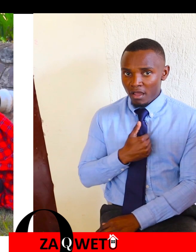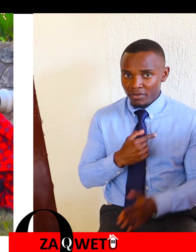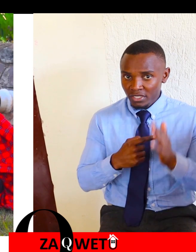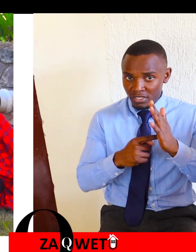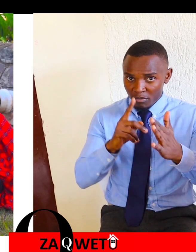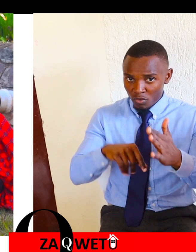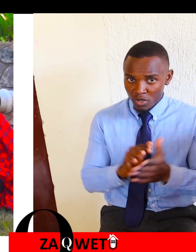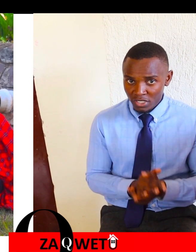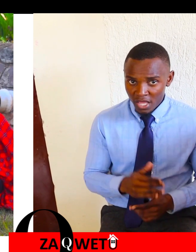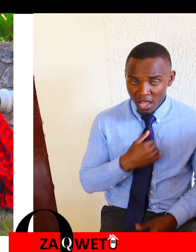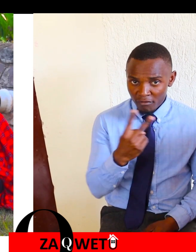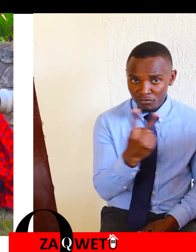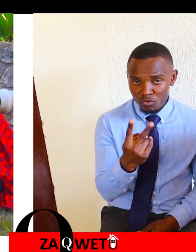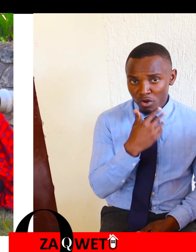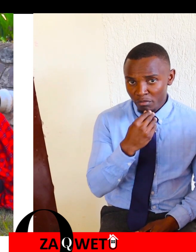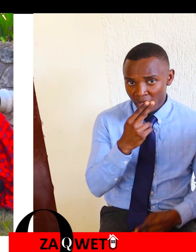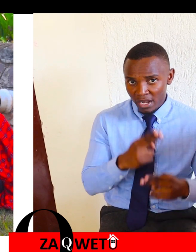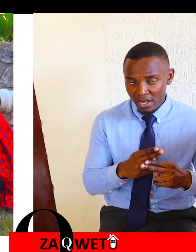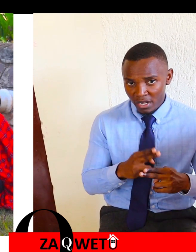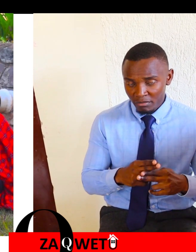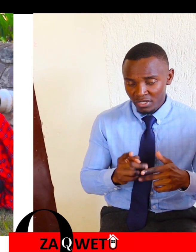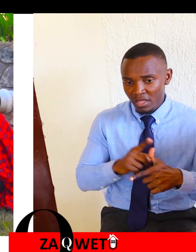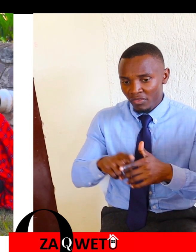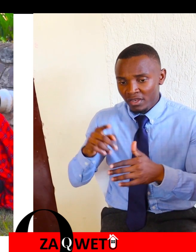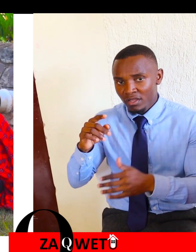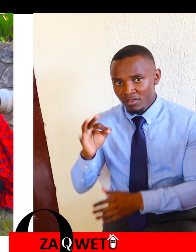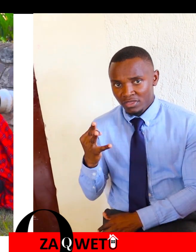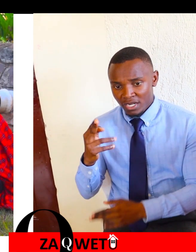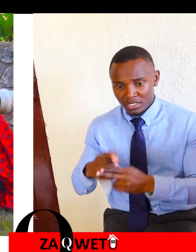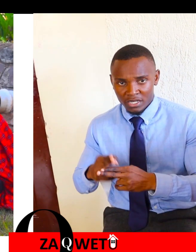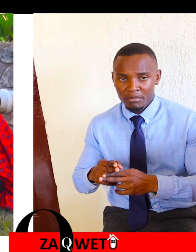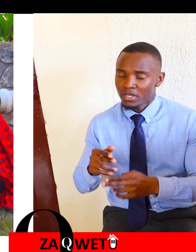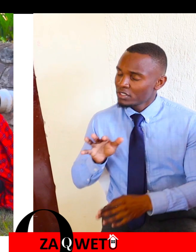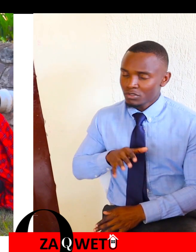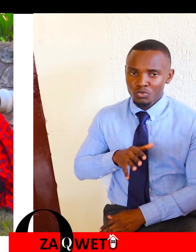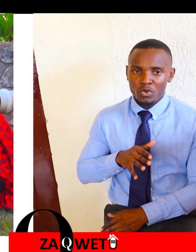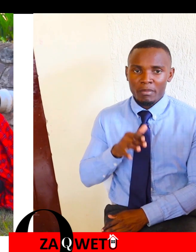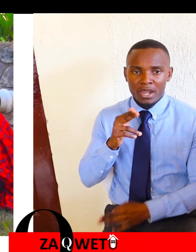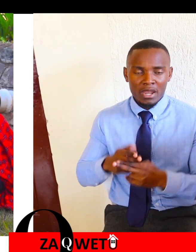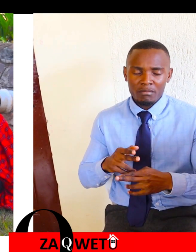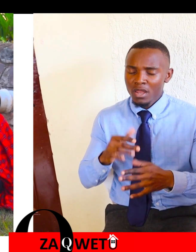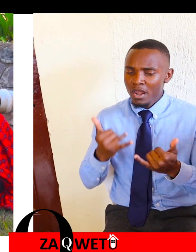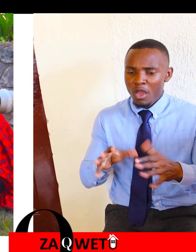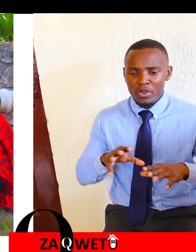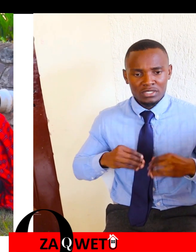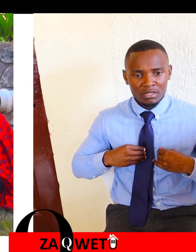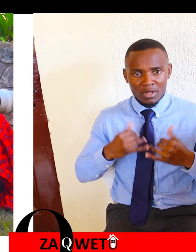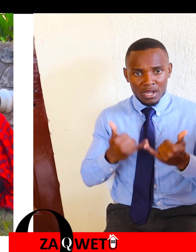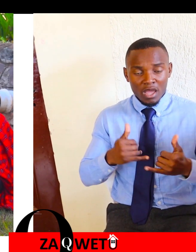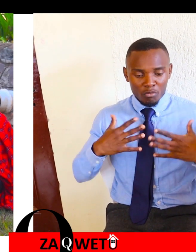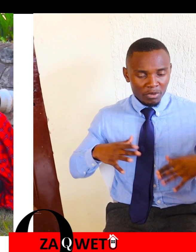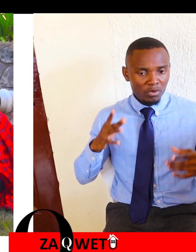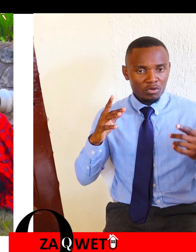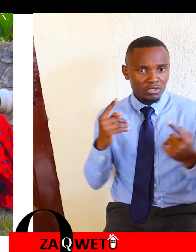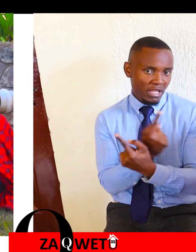after women. Like, for example, you have two male names, but the third one is a female one. It's acceptable.